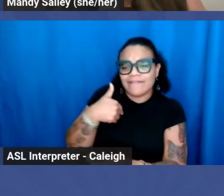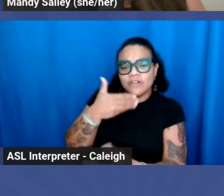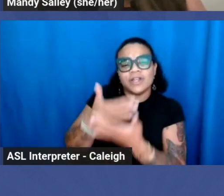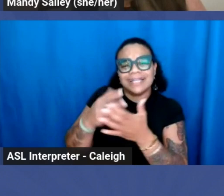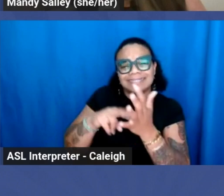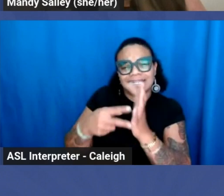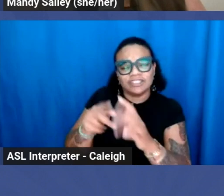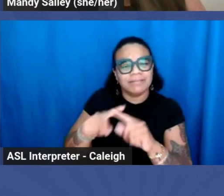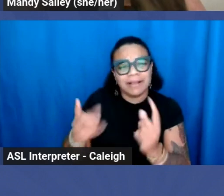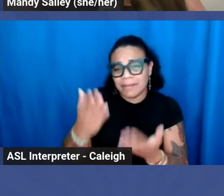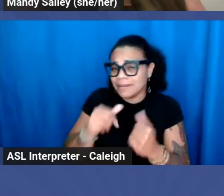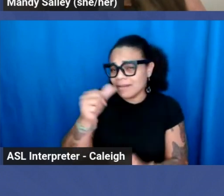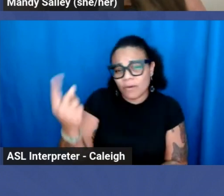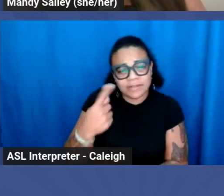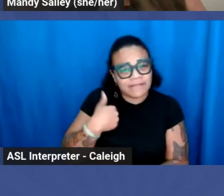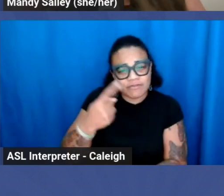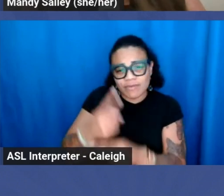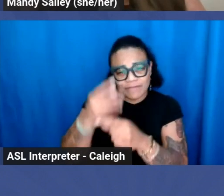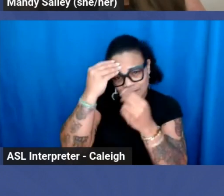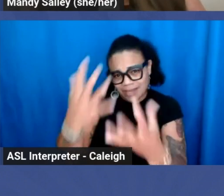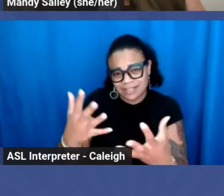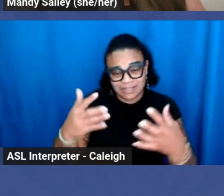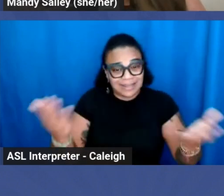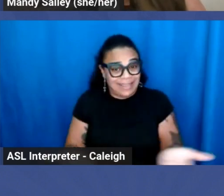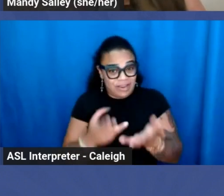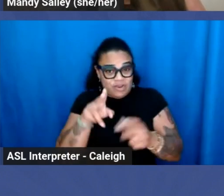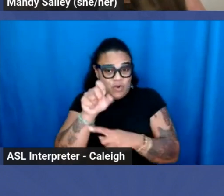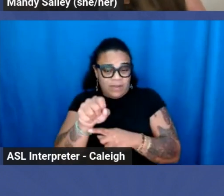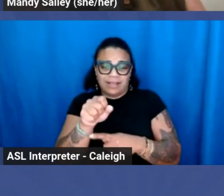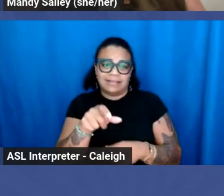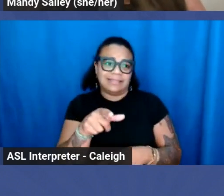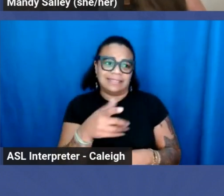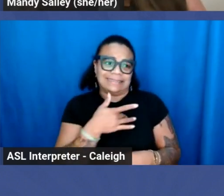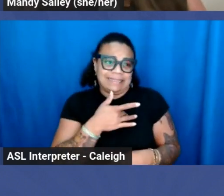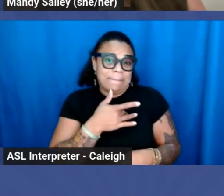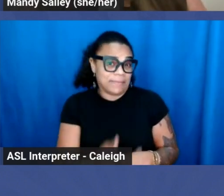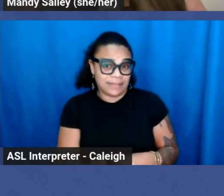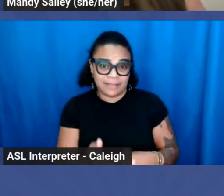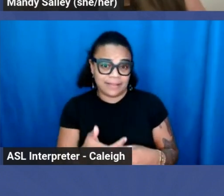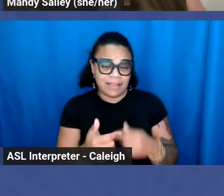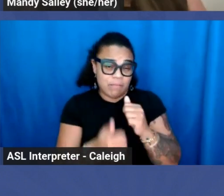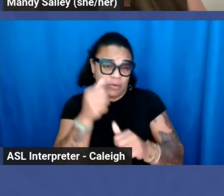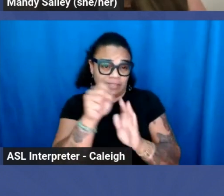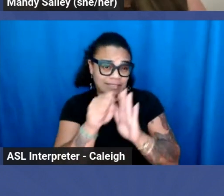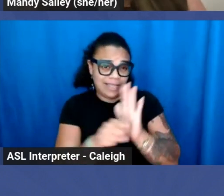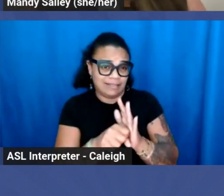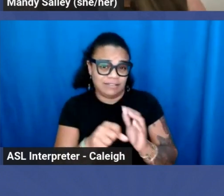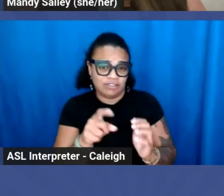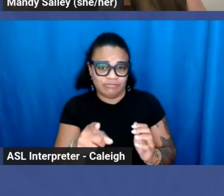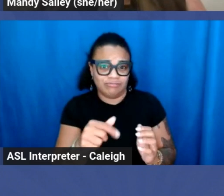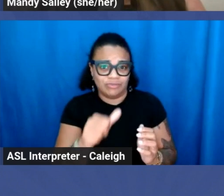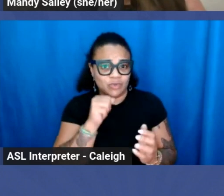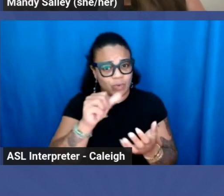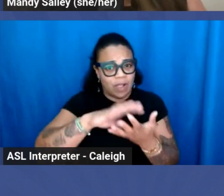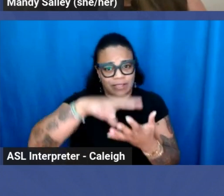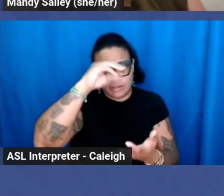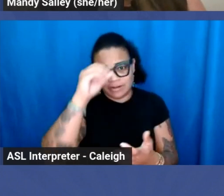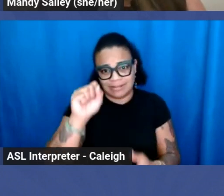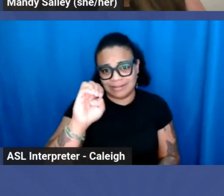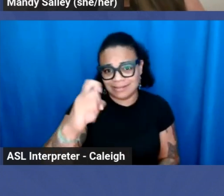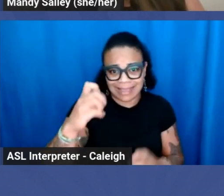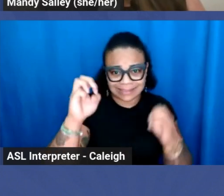And particularly here in the US, you're not getting in the majority of states, you're not getting sex ed, right? You're not getting